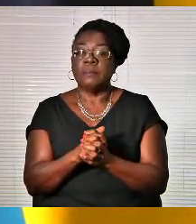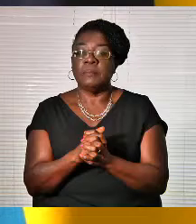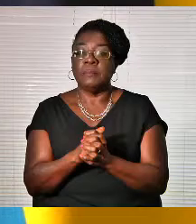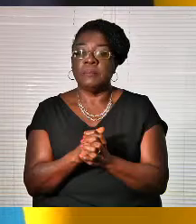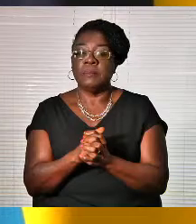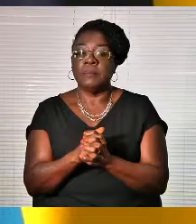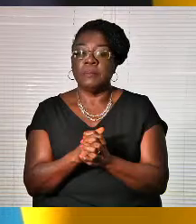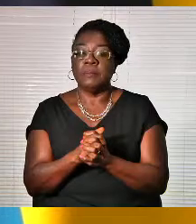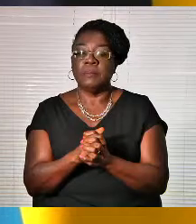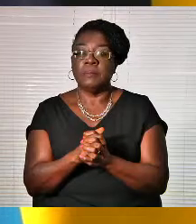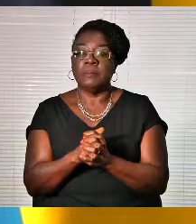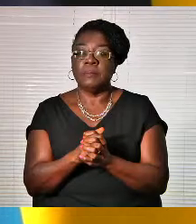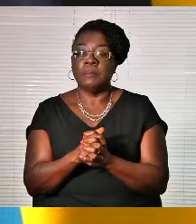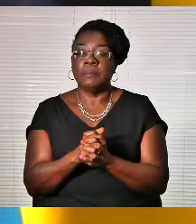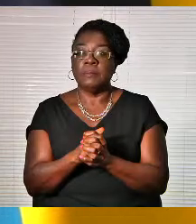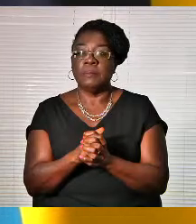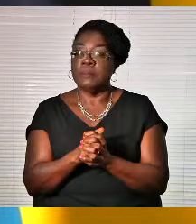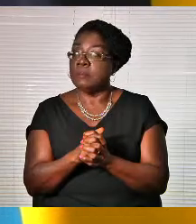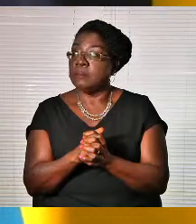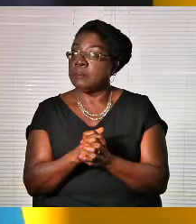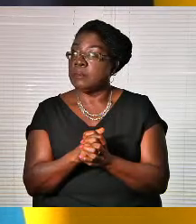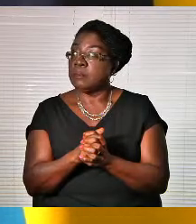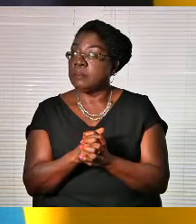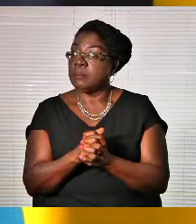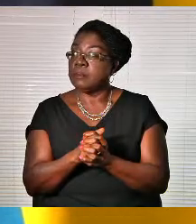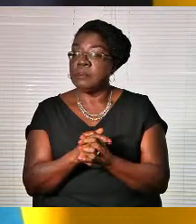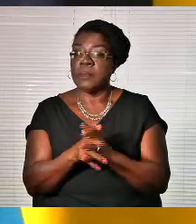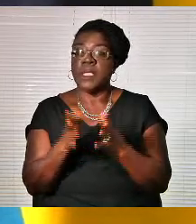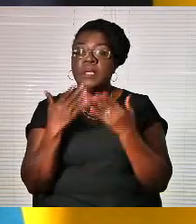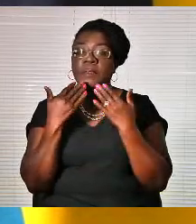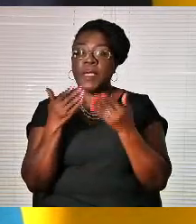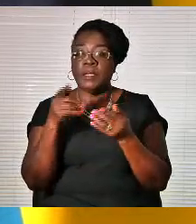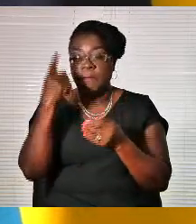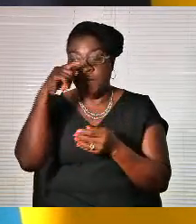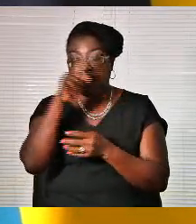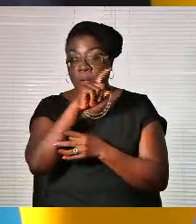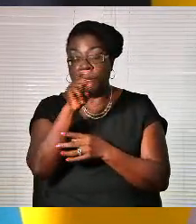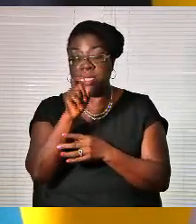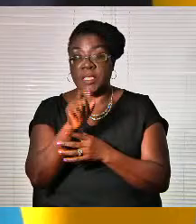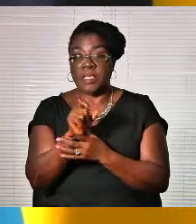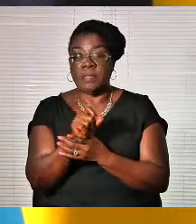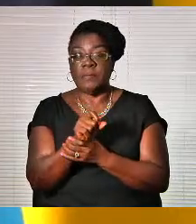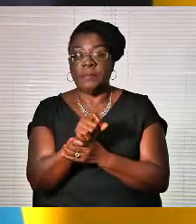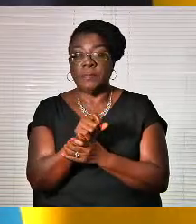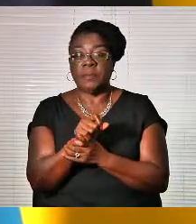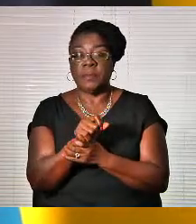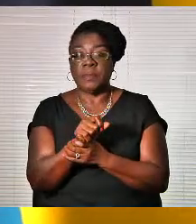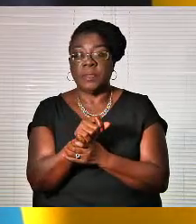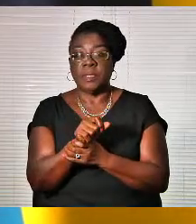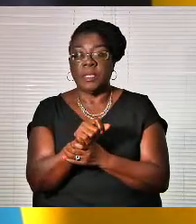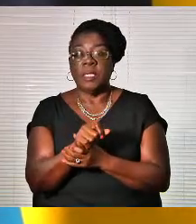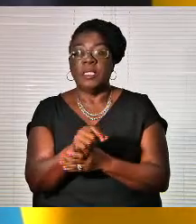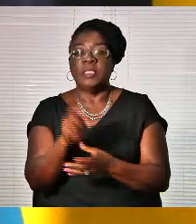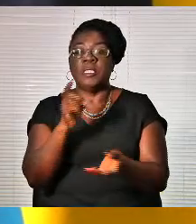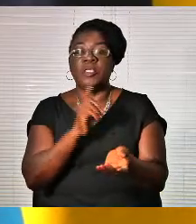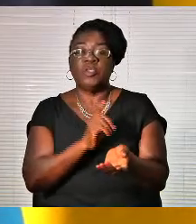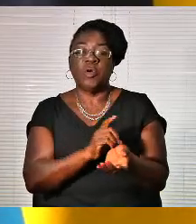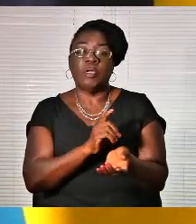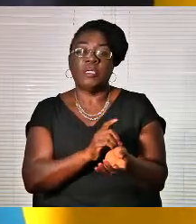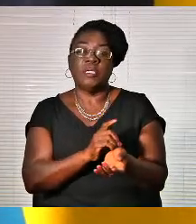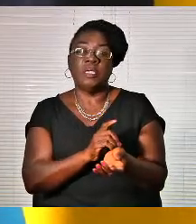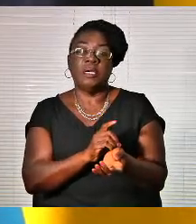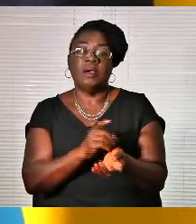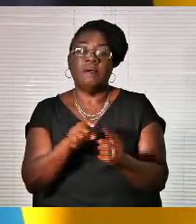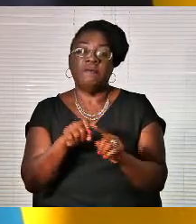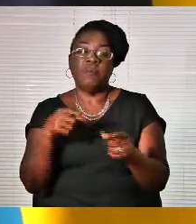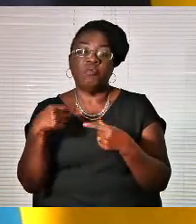Okay. Dr. Lockhart. Thank you for the question. This is Dr. Freeman Lockhart from Grand Bahama.